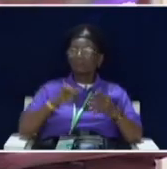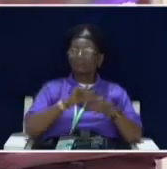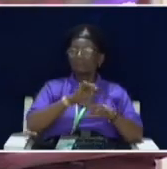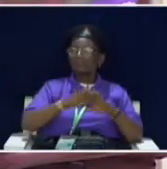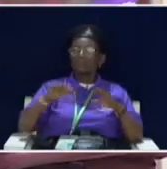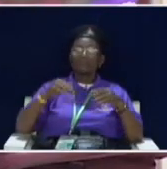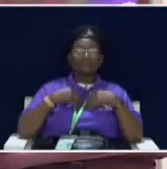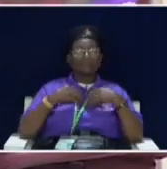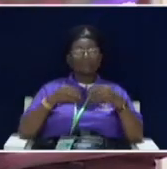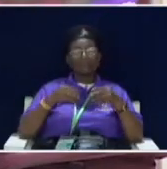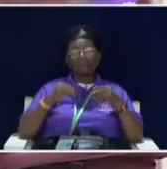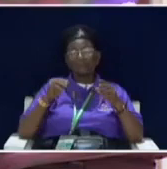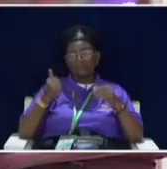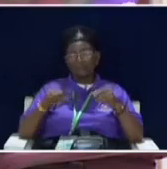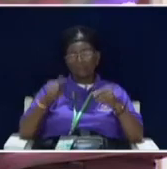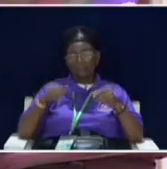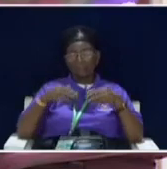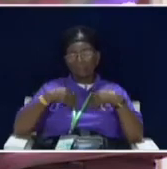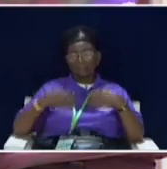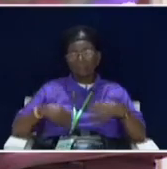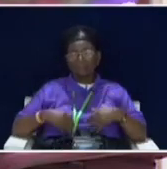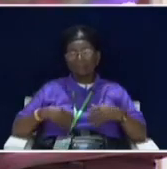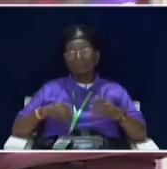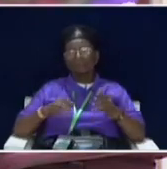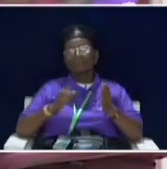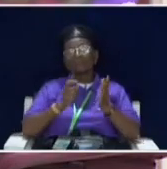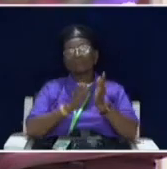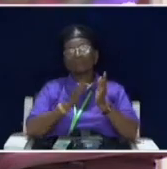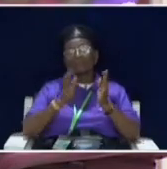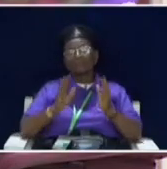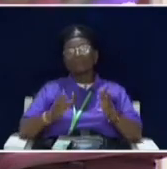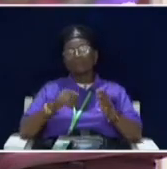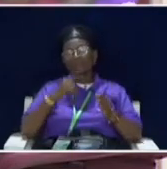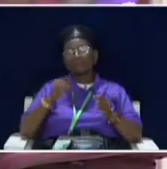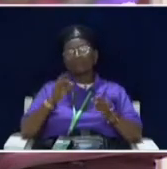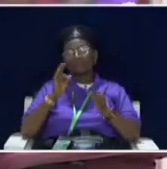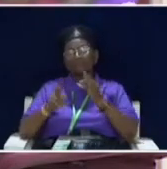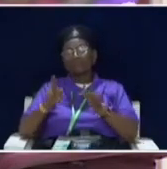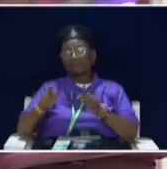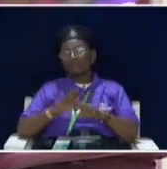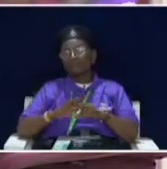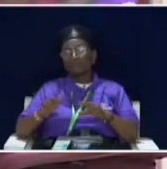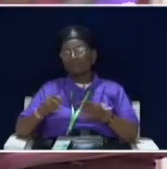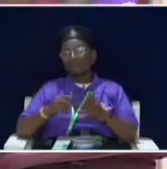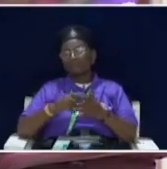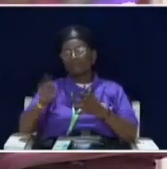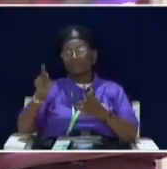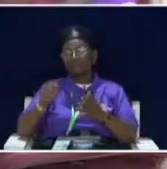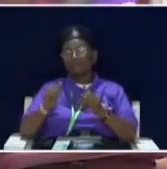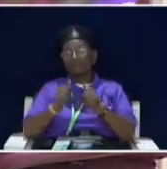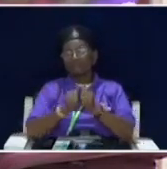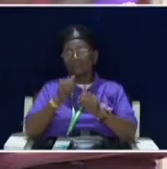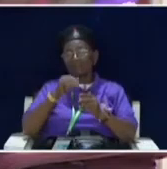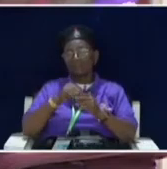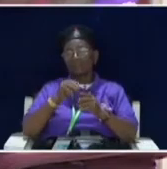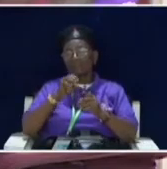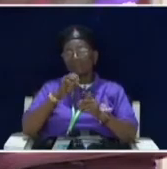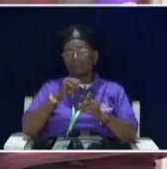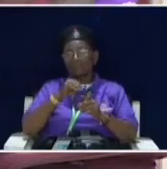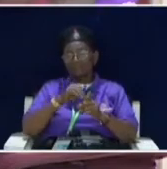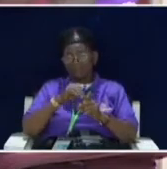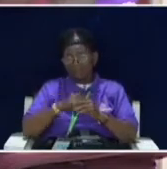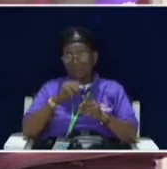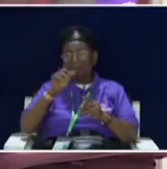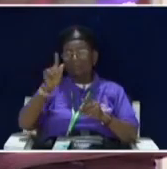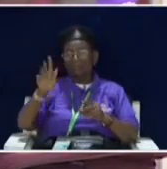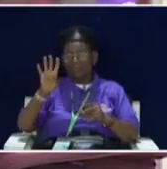The creditors have said, "If you don't pay within 24 hours, we sell your sons." Àwọn tí ọkọ rẹ̀ jẹ ní